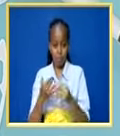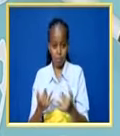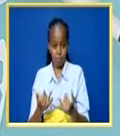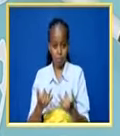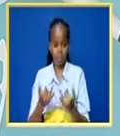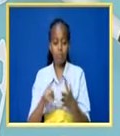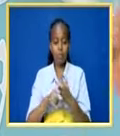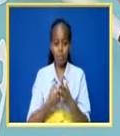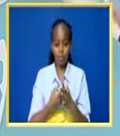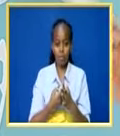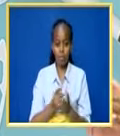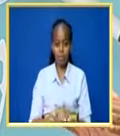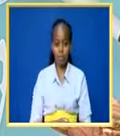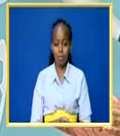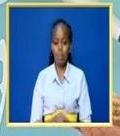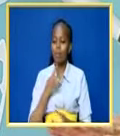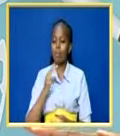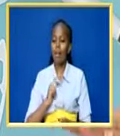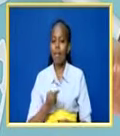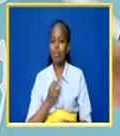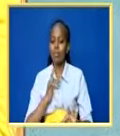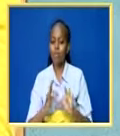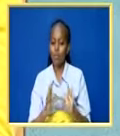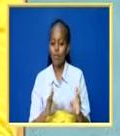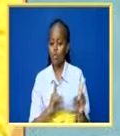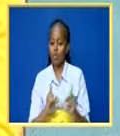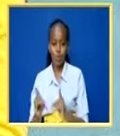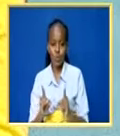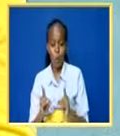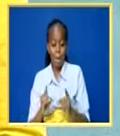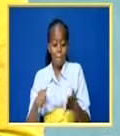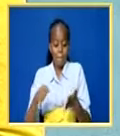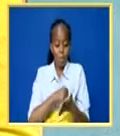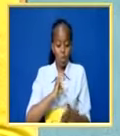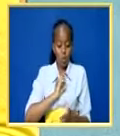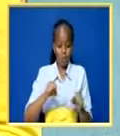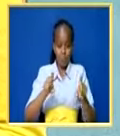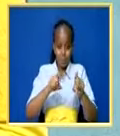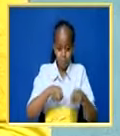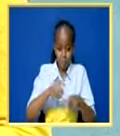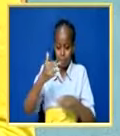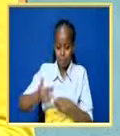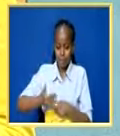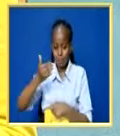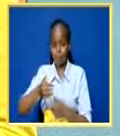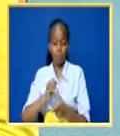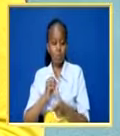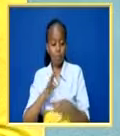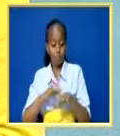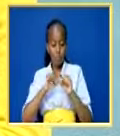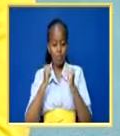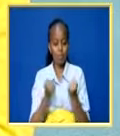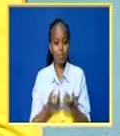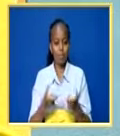start brushing your shoes. Can you tell us if you brush your own shoes every day? On our social